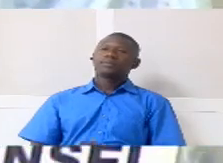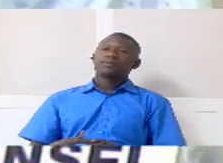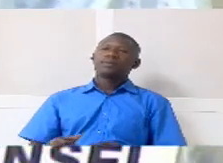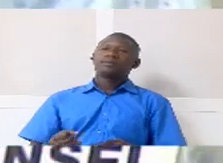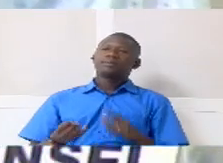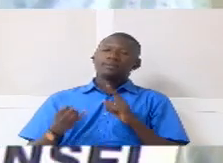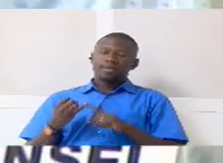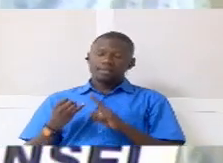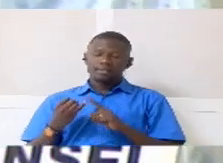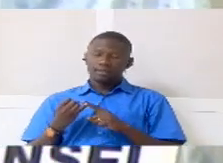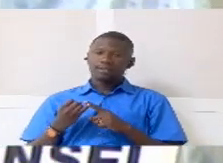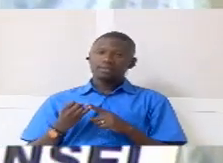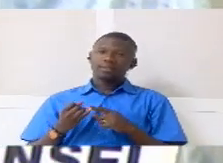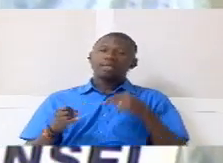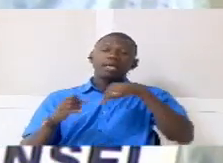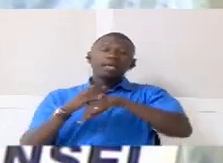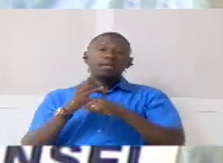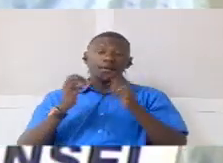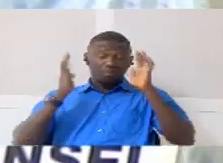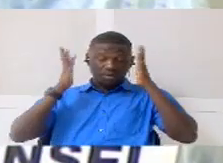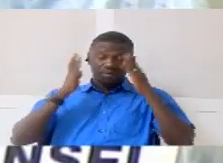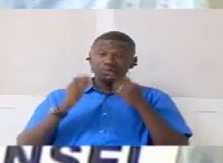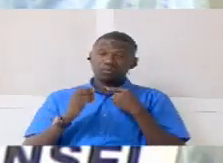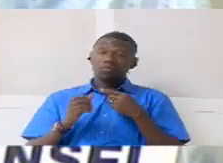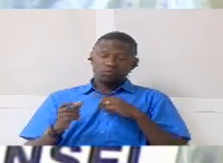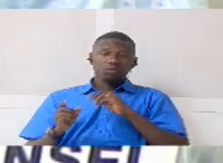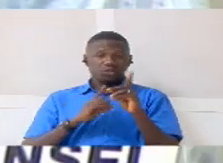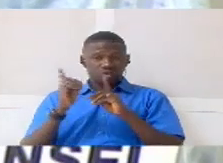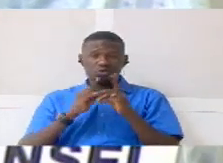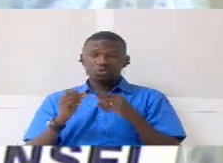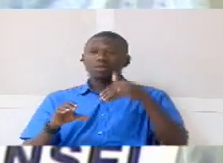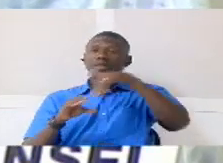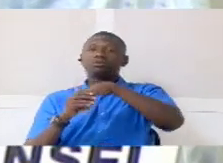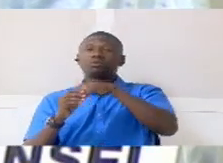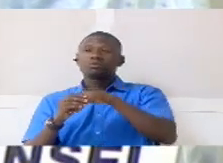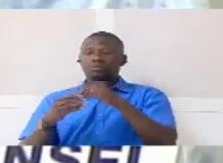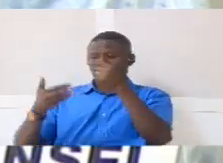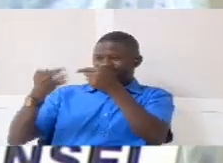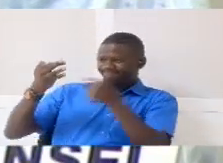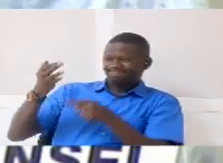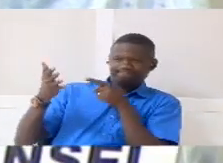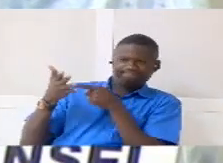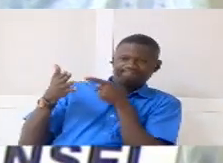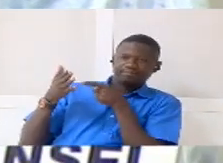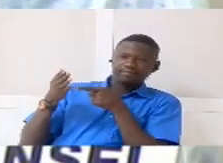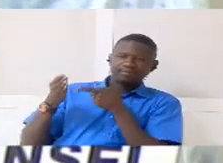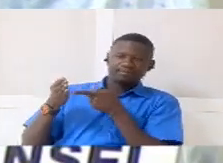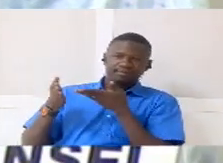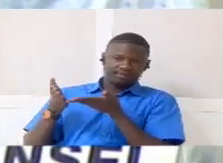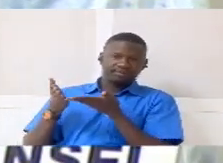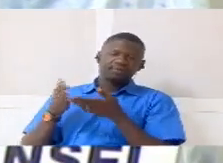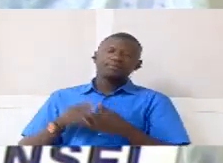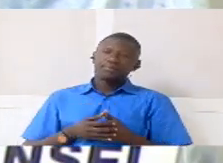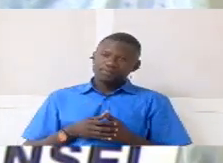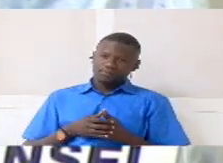the problems we would discuss include the following. Andumbe kole ya kolu menu kachala je, mbina wele sata